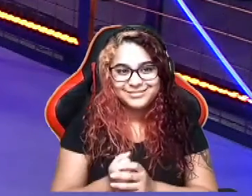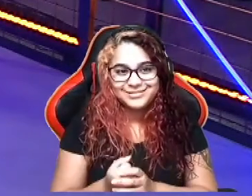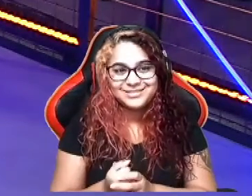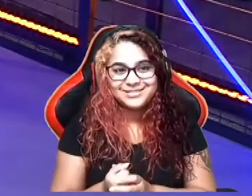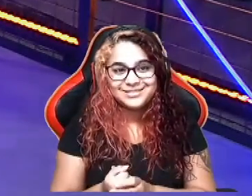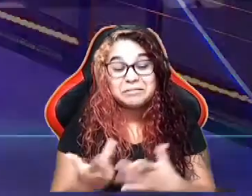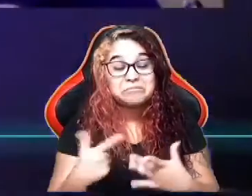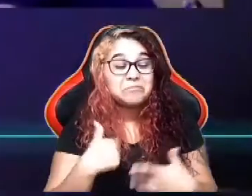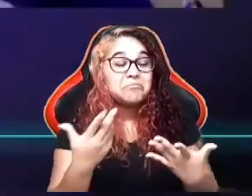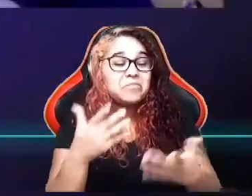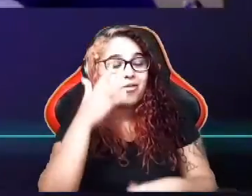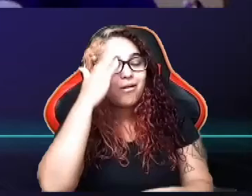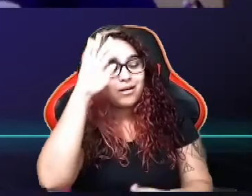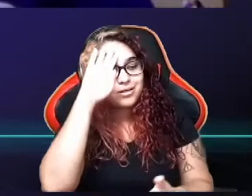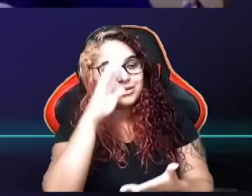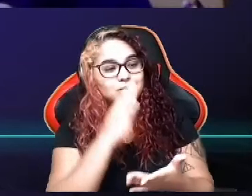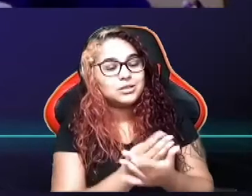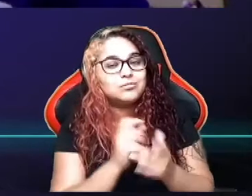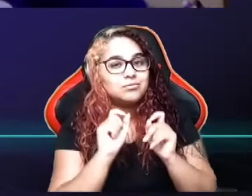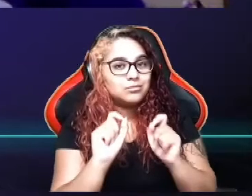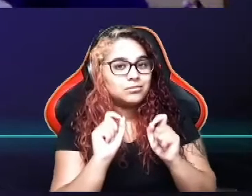You can start if you'd like to, Rafael.